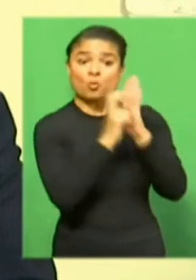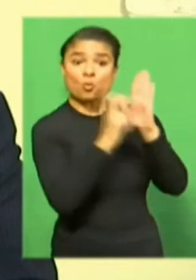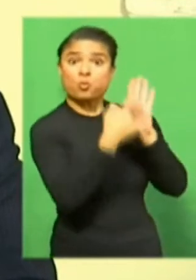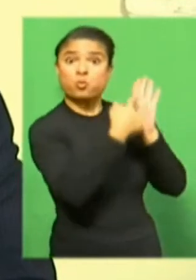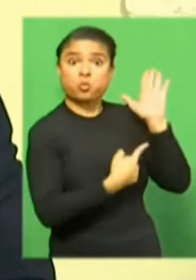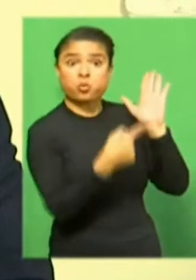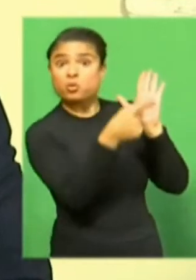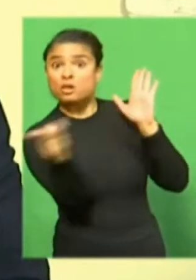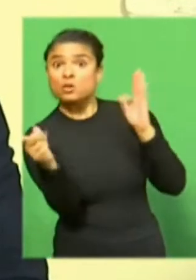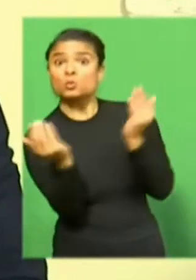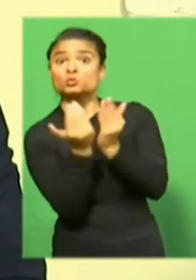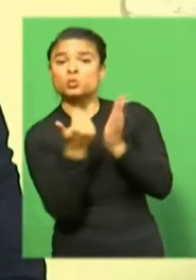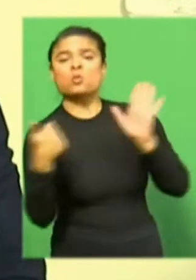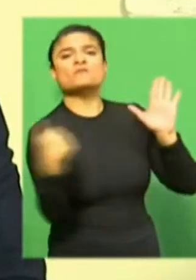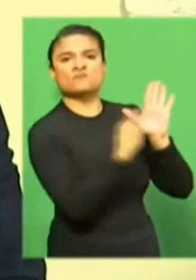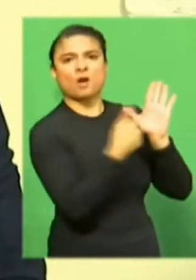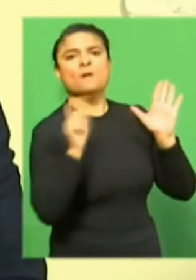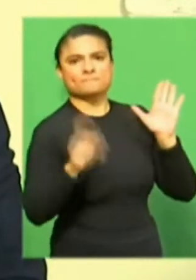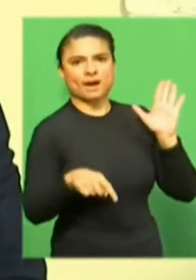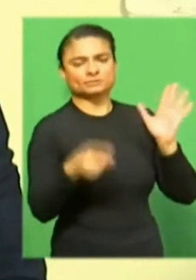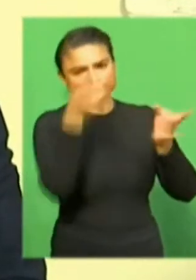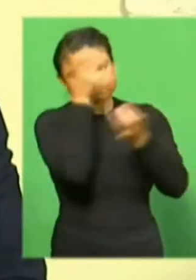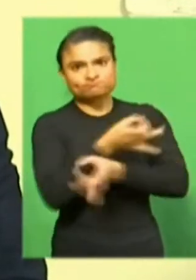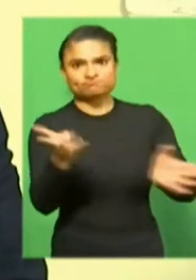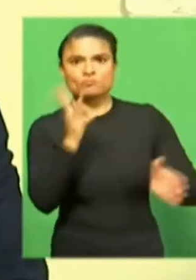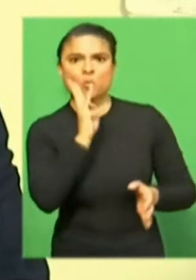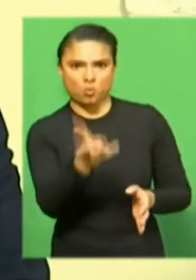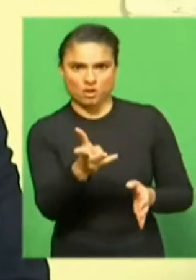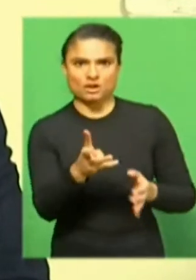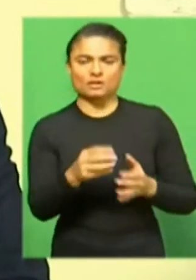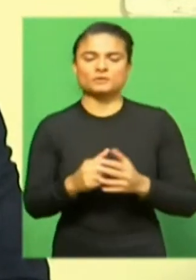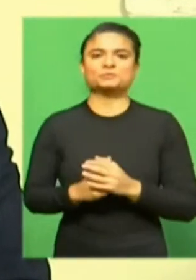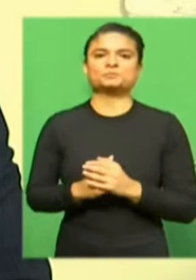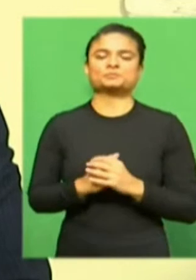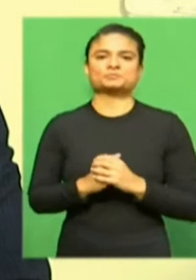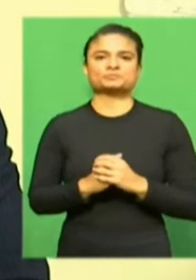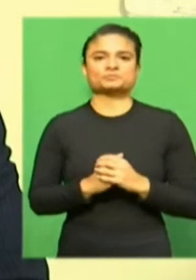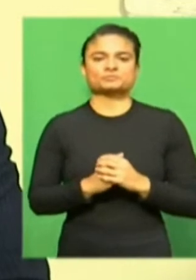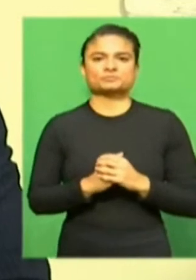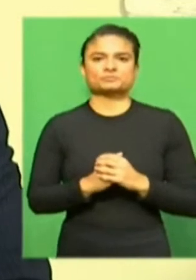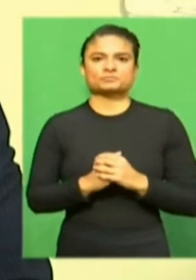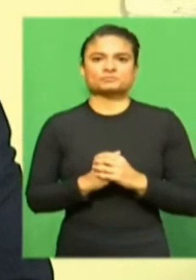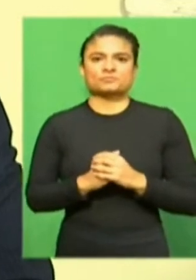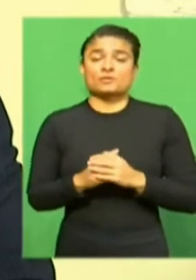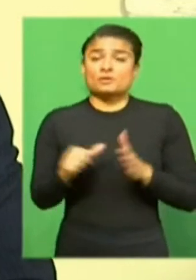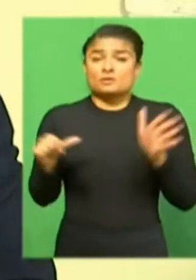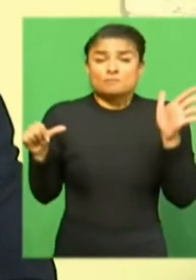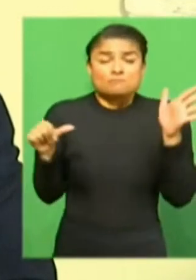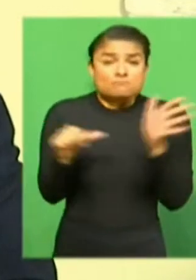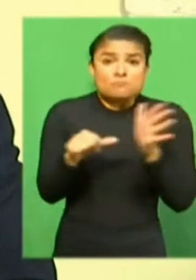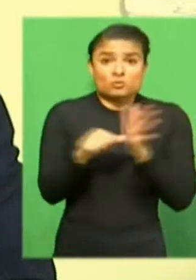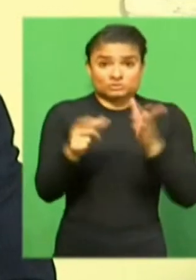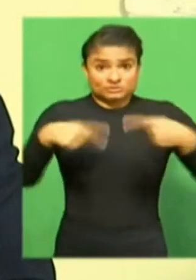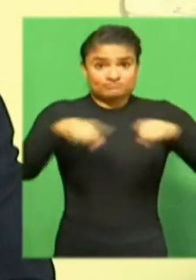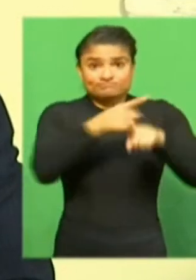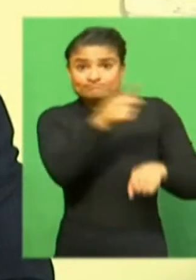It still remains mandatory, that is compulsory, for every person to wear a